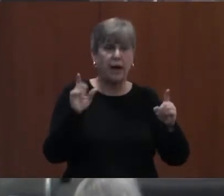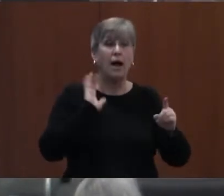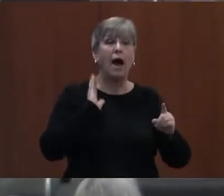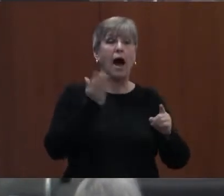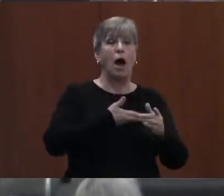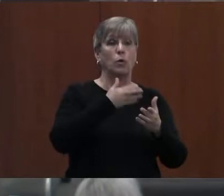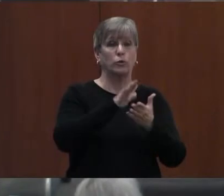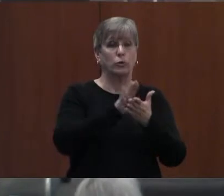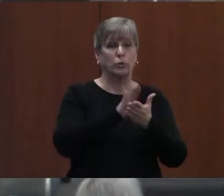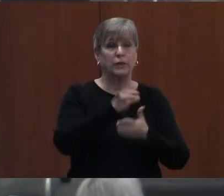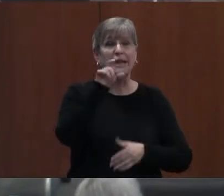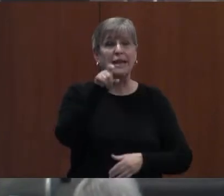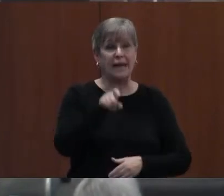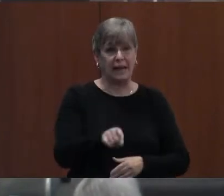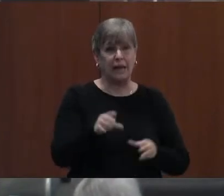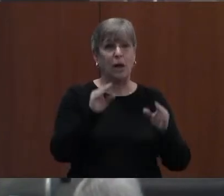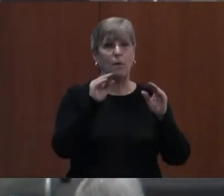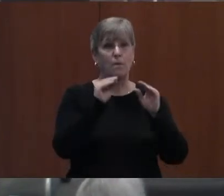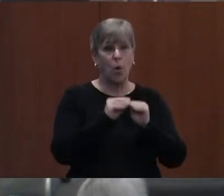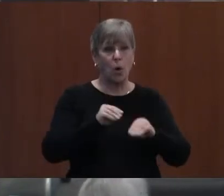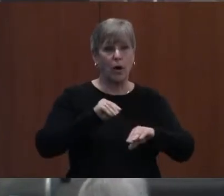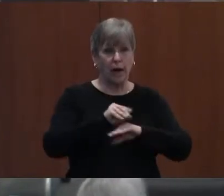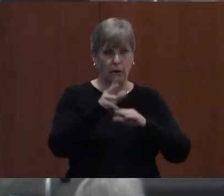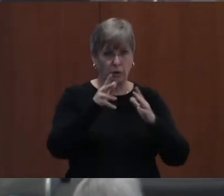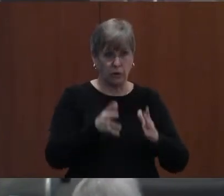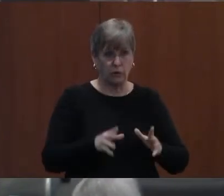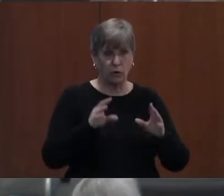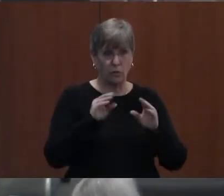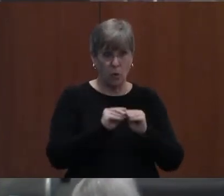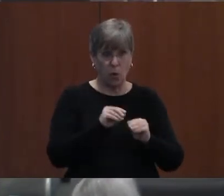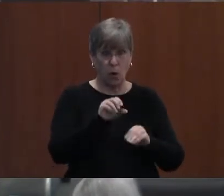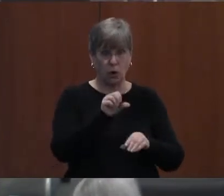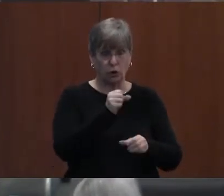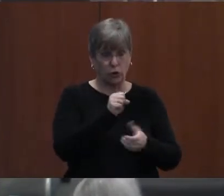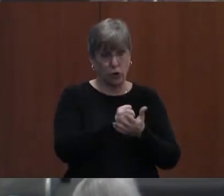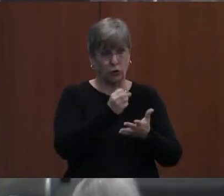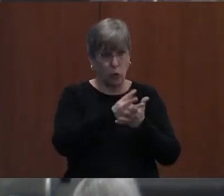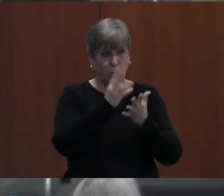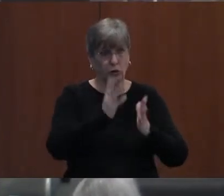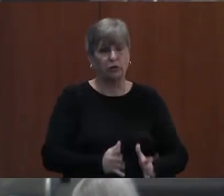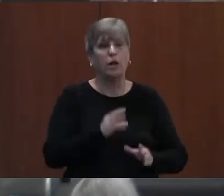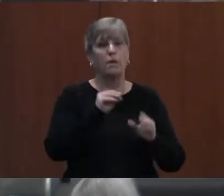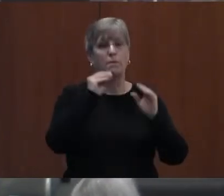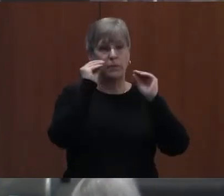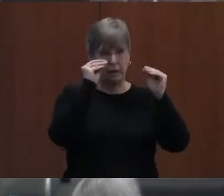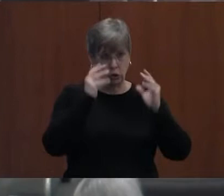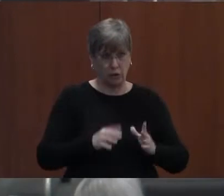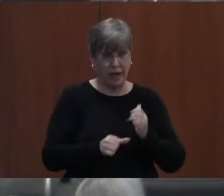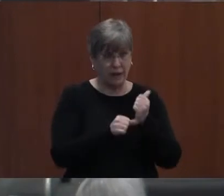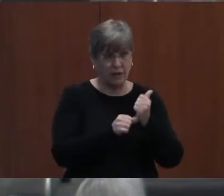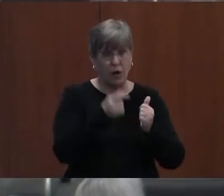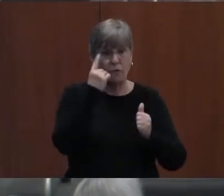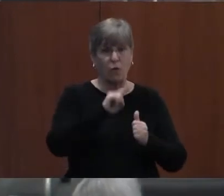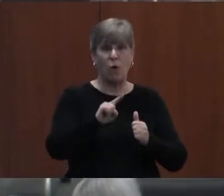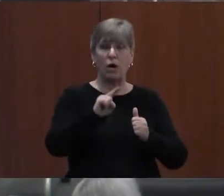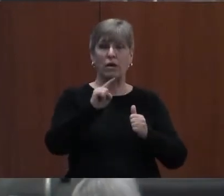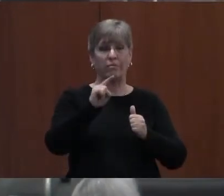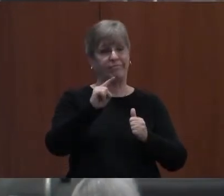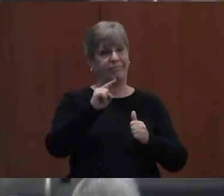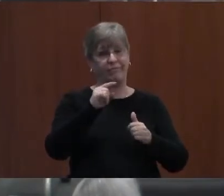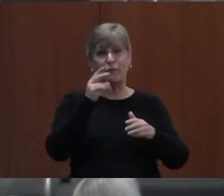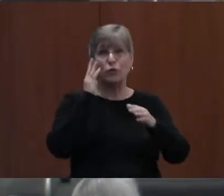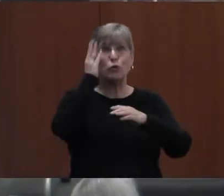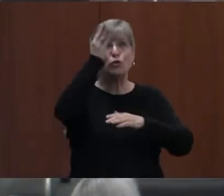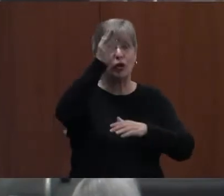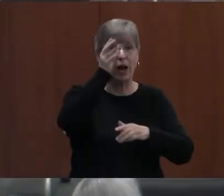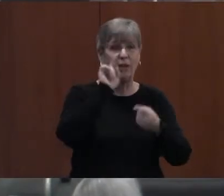Our schools need more counselors, more social workers, and more teachers' aides, at least for the foreseeable future until